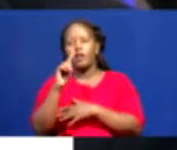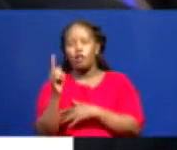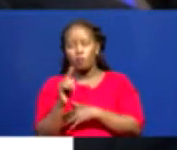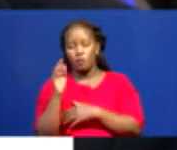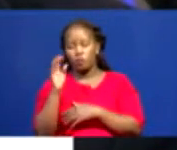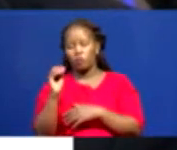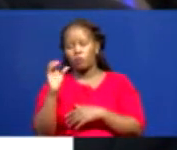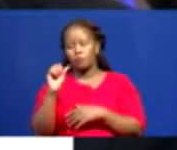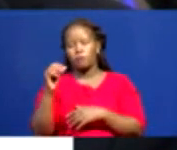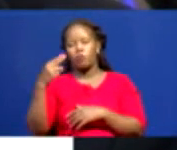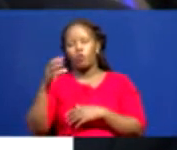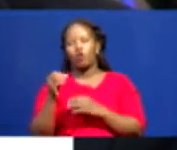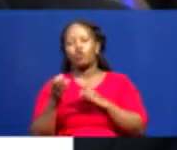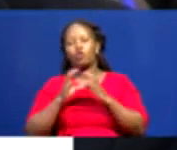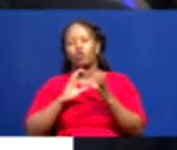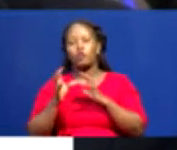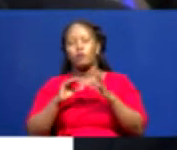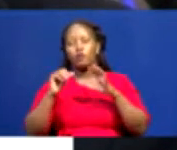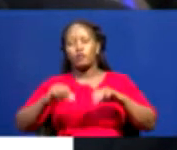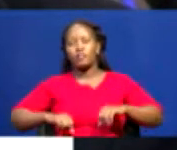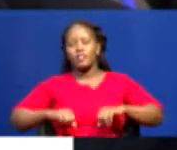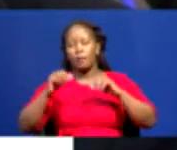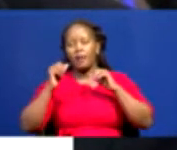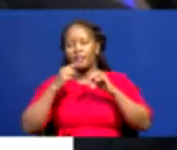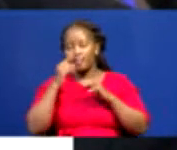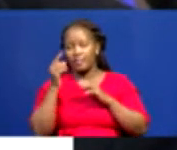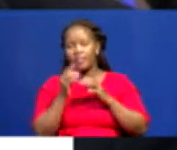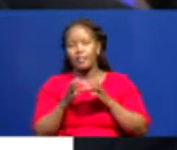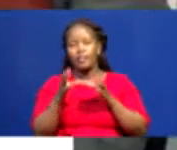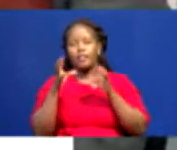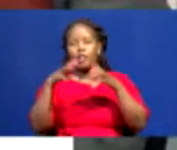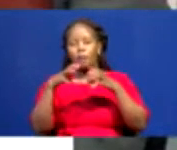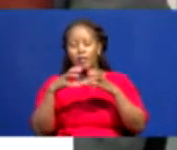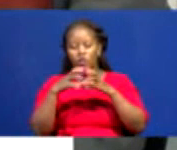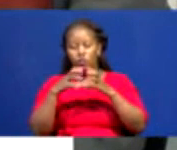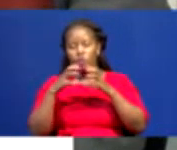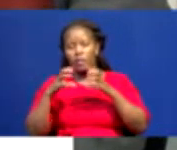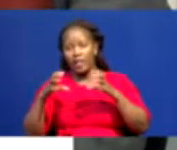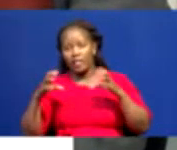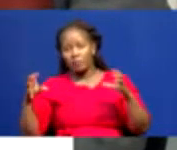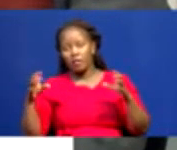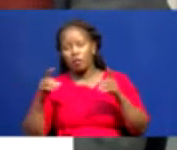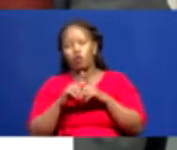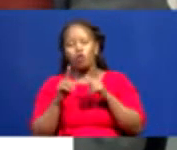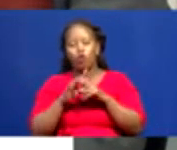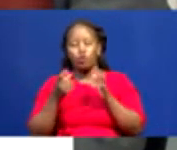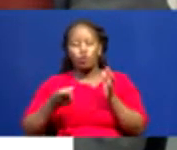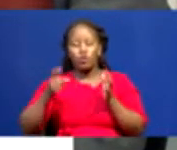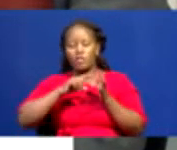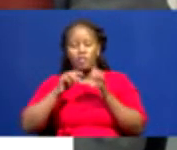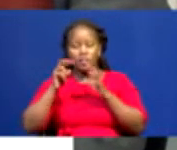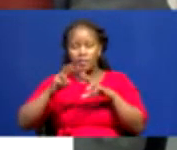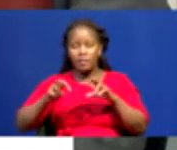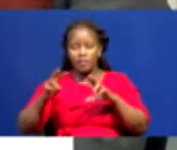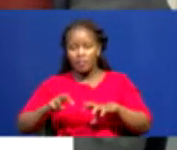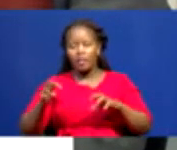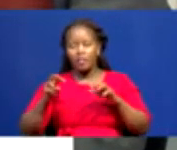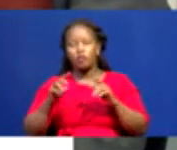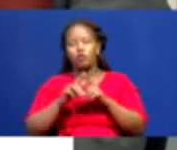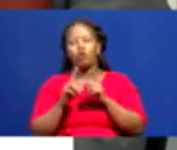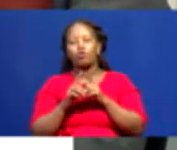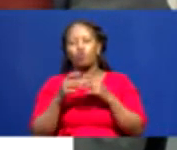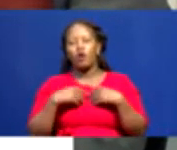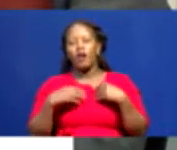Osho Chemicals Chairman Noj Shah says the company will also expand its production line and increase its research on biopesticides